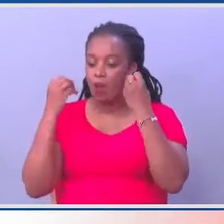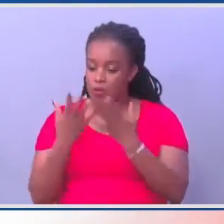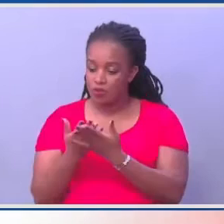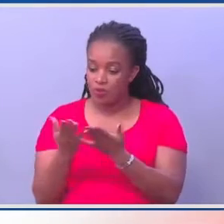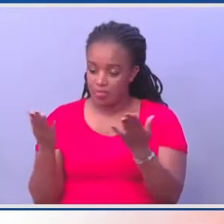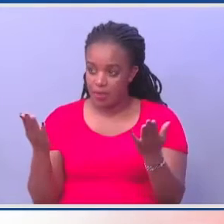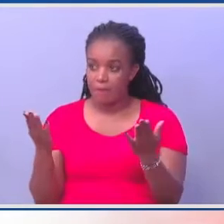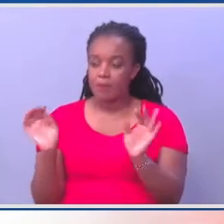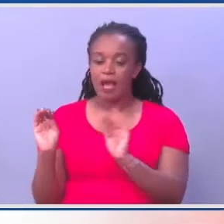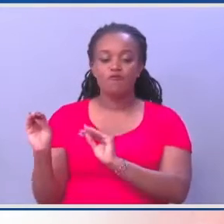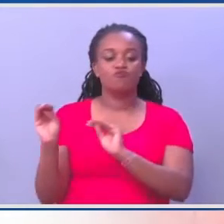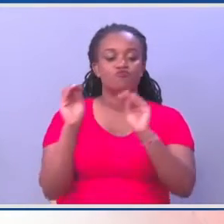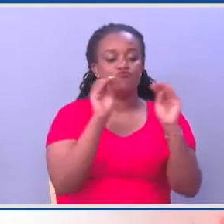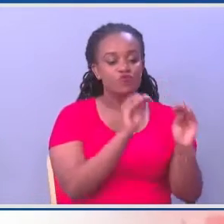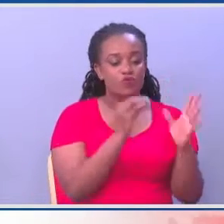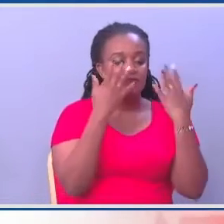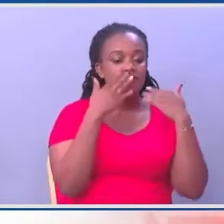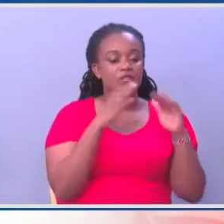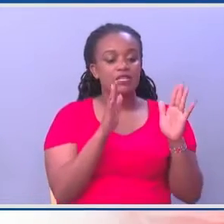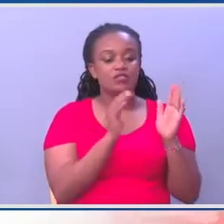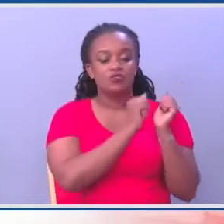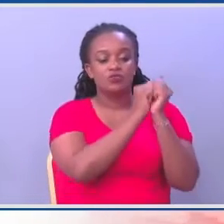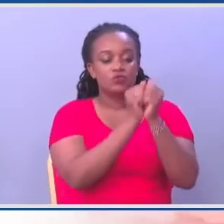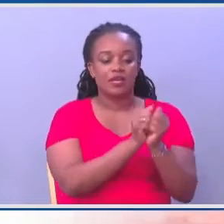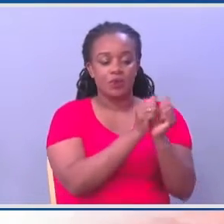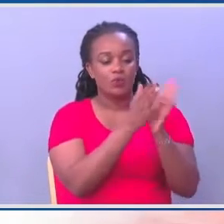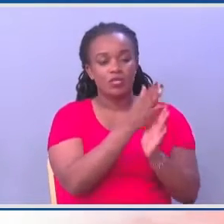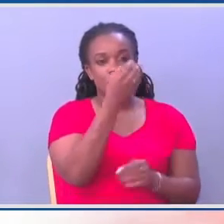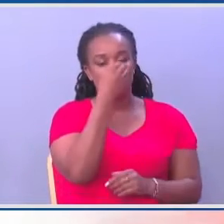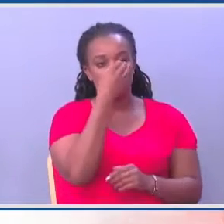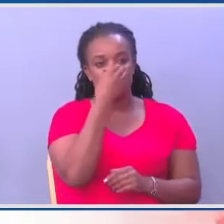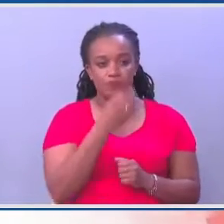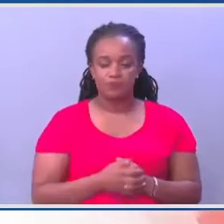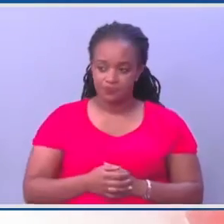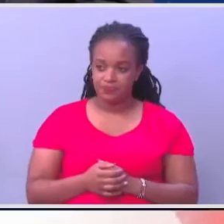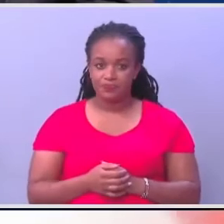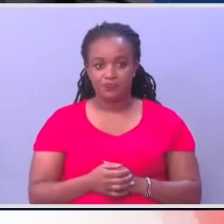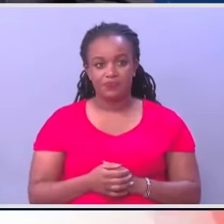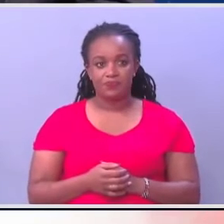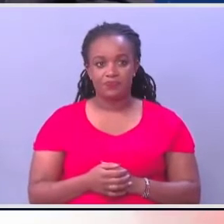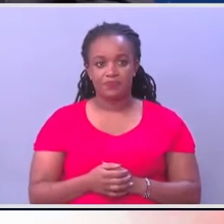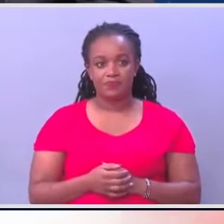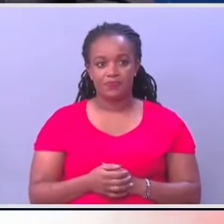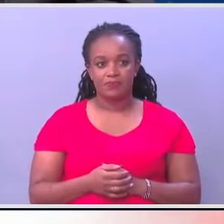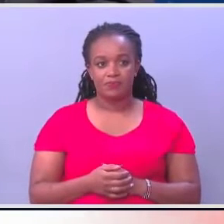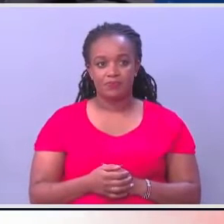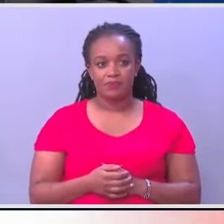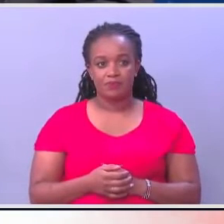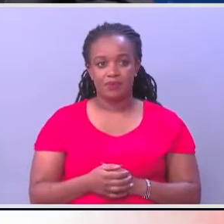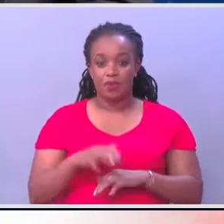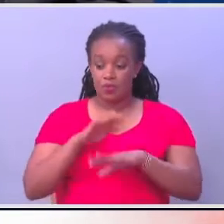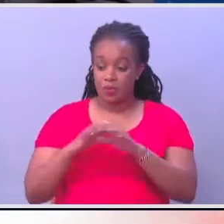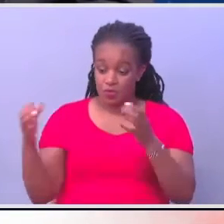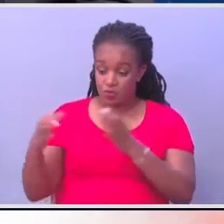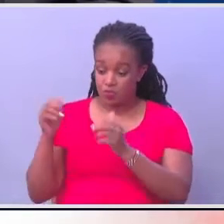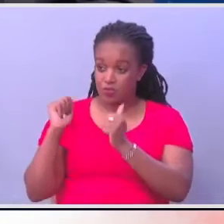are with William Ruto. Fair enough. Let's talk of the faction that he leads.